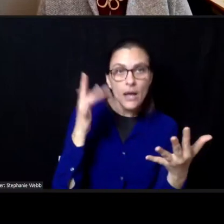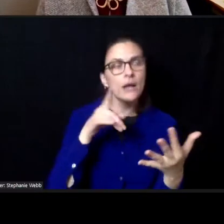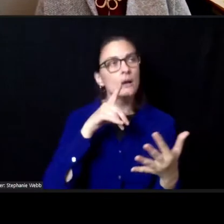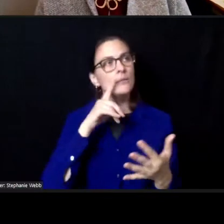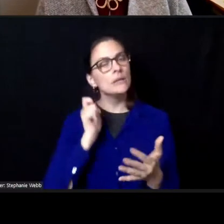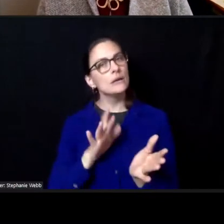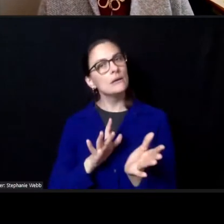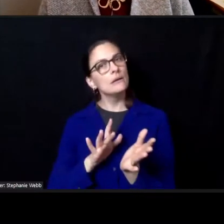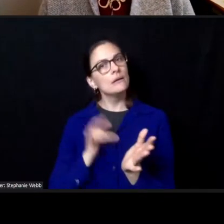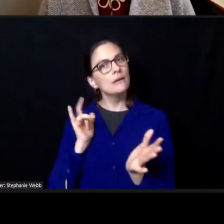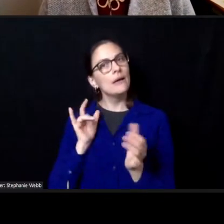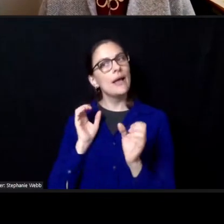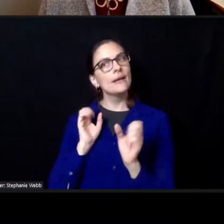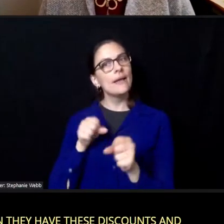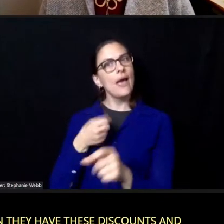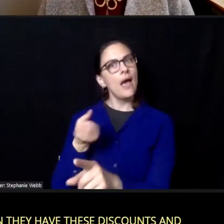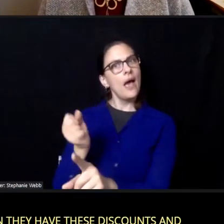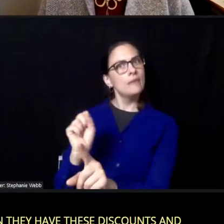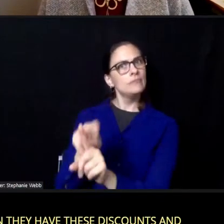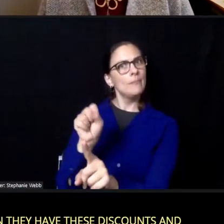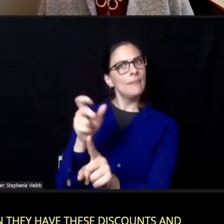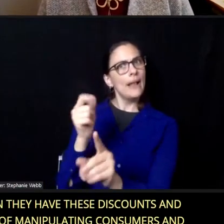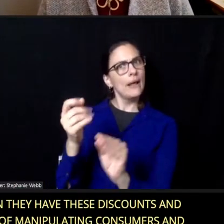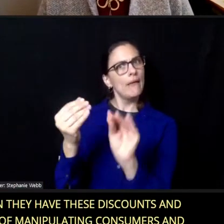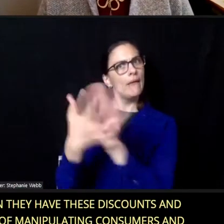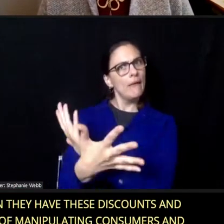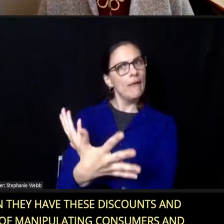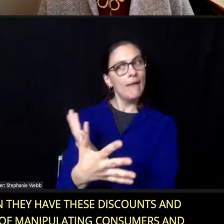than they actually are.